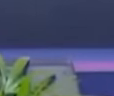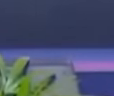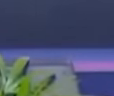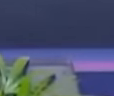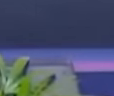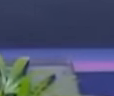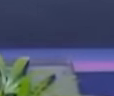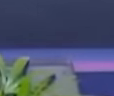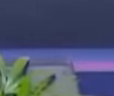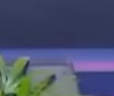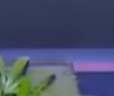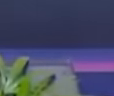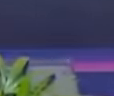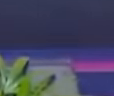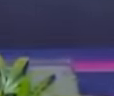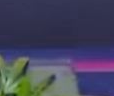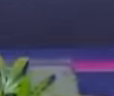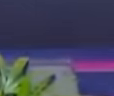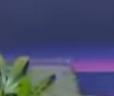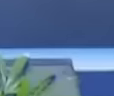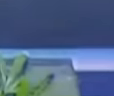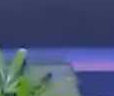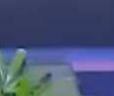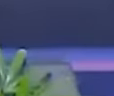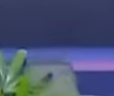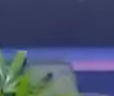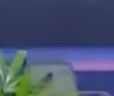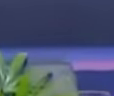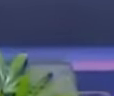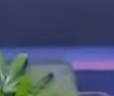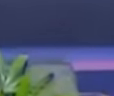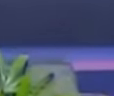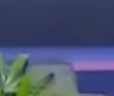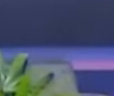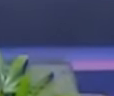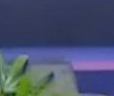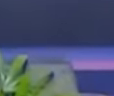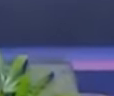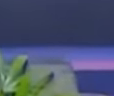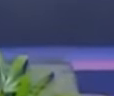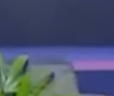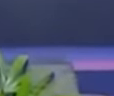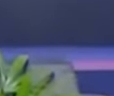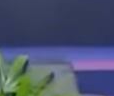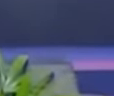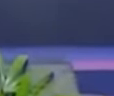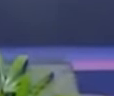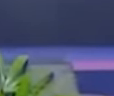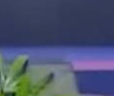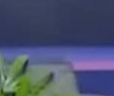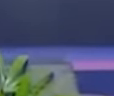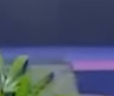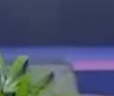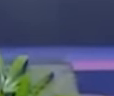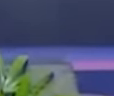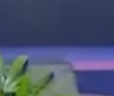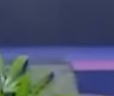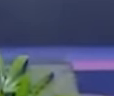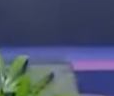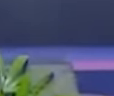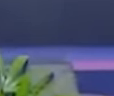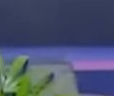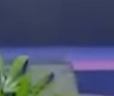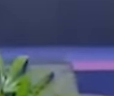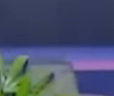spirit? There are three ways we access power. One, by encounters. Two, by